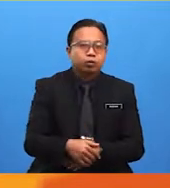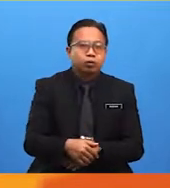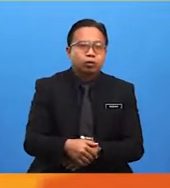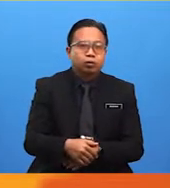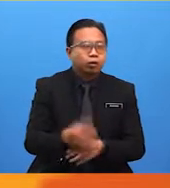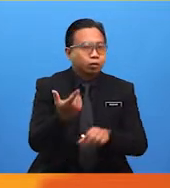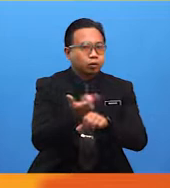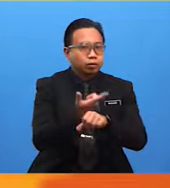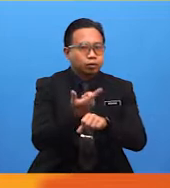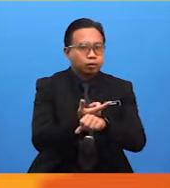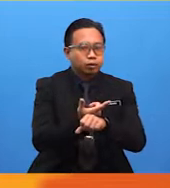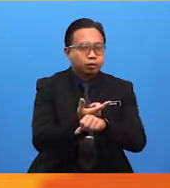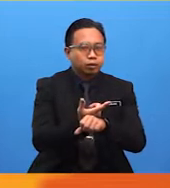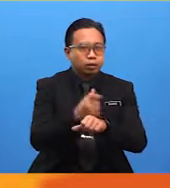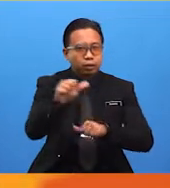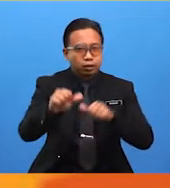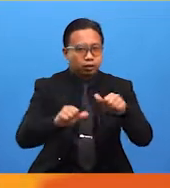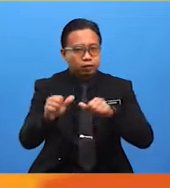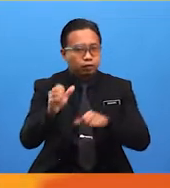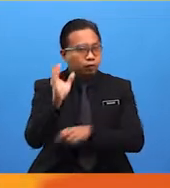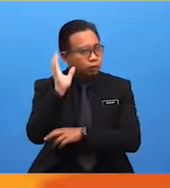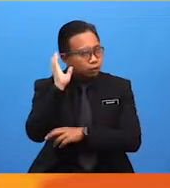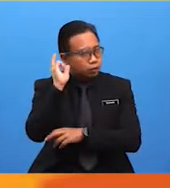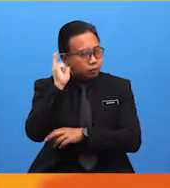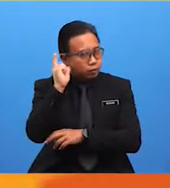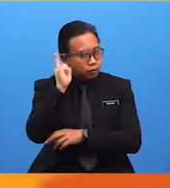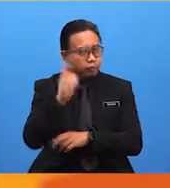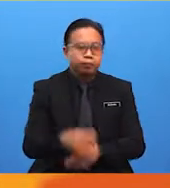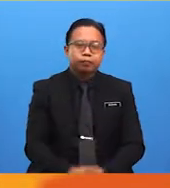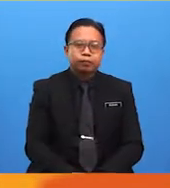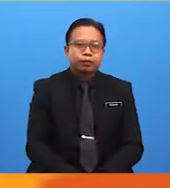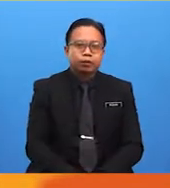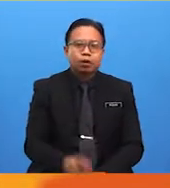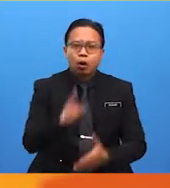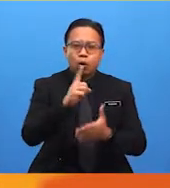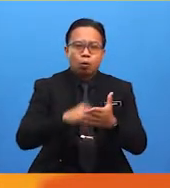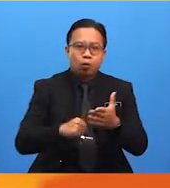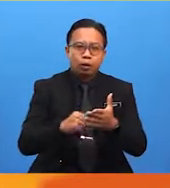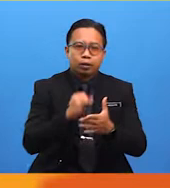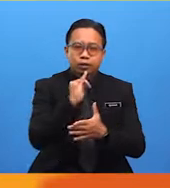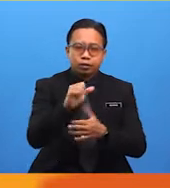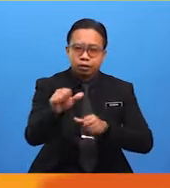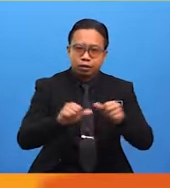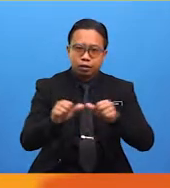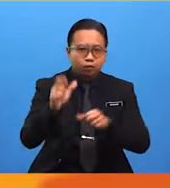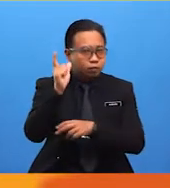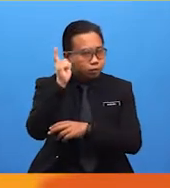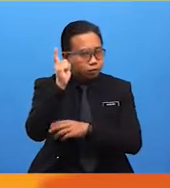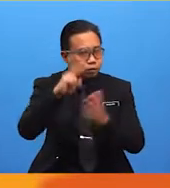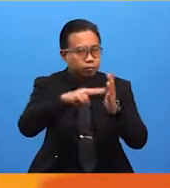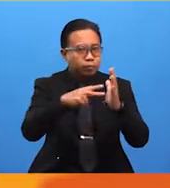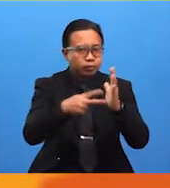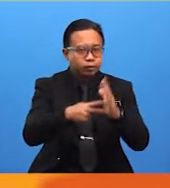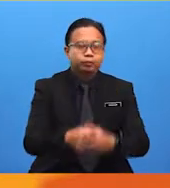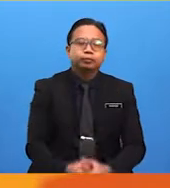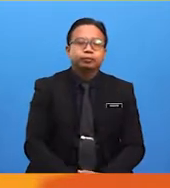practicing active listening. What does active listening mean?